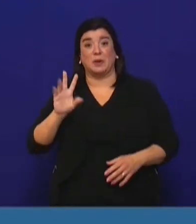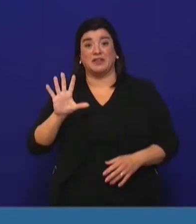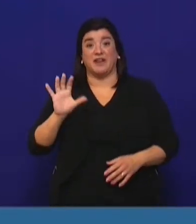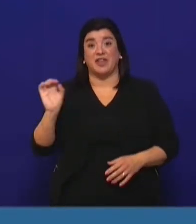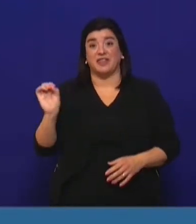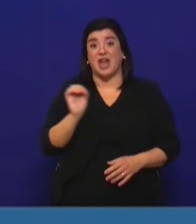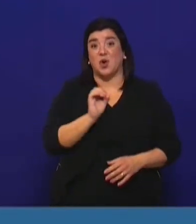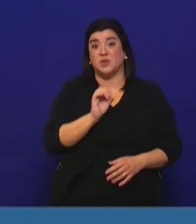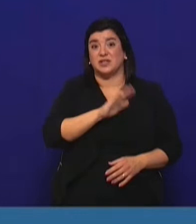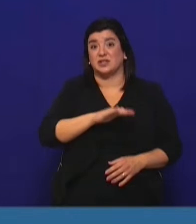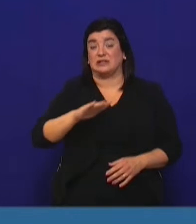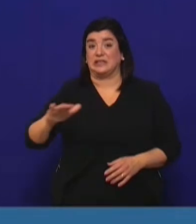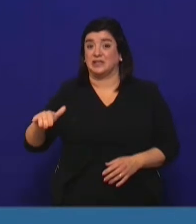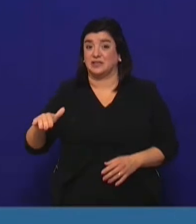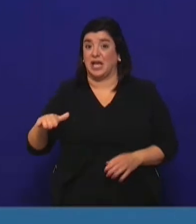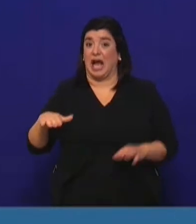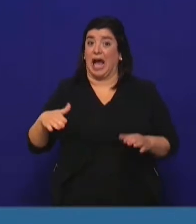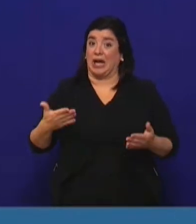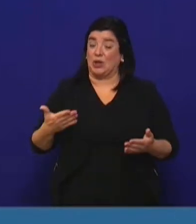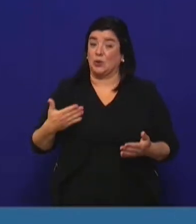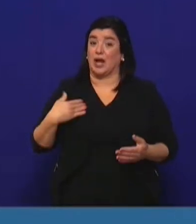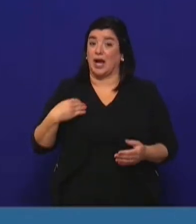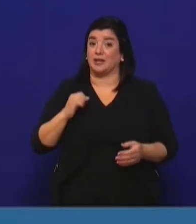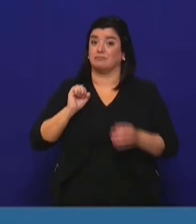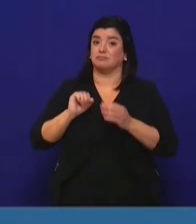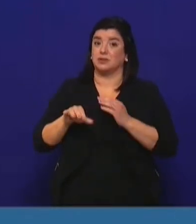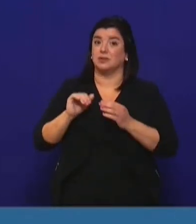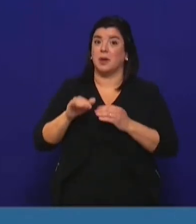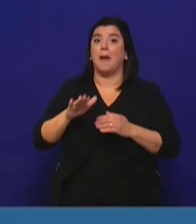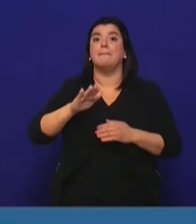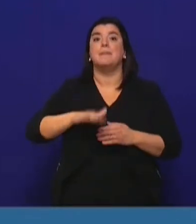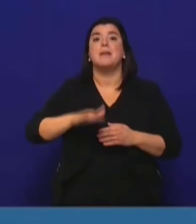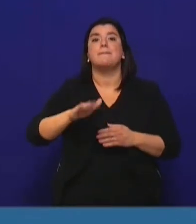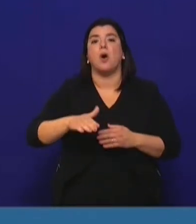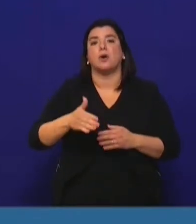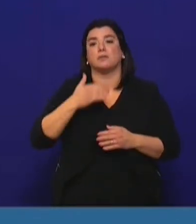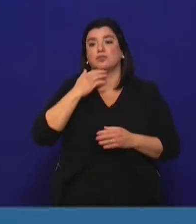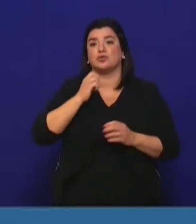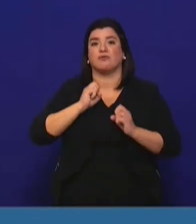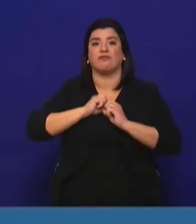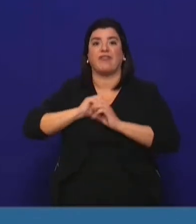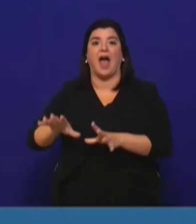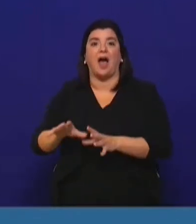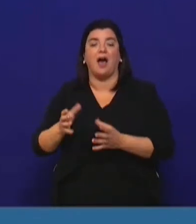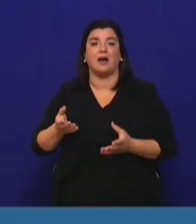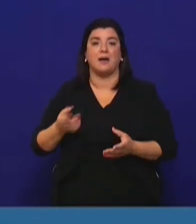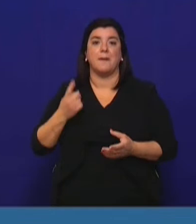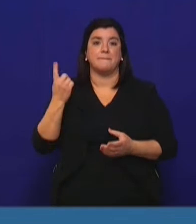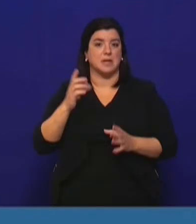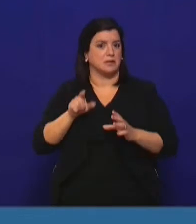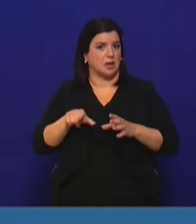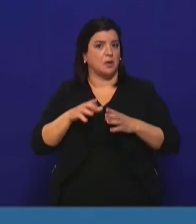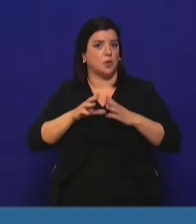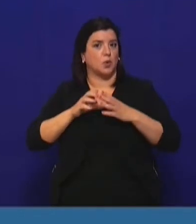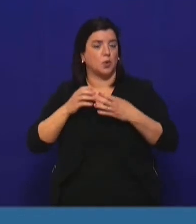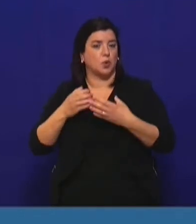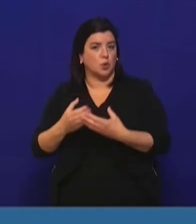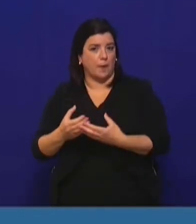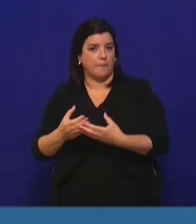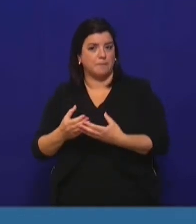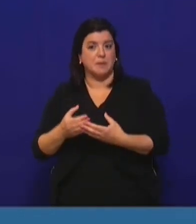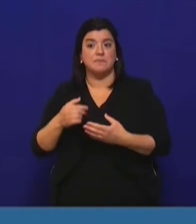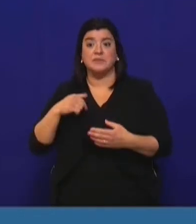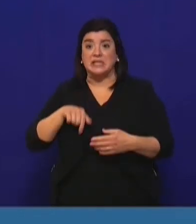u allura aħna nibdew nibagħtu litri bil-mod. Ġifi dawk in-nies li huma f'din il-kategorija u għalissa l-ġimgħa